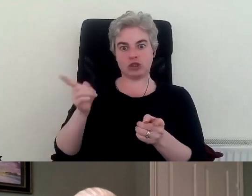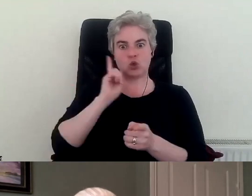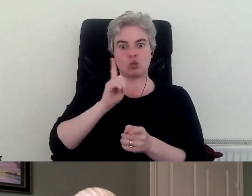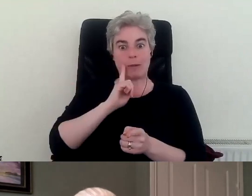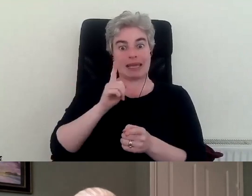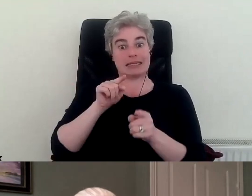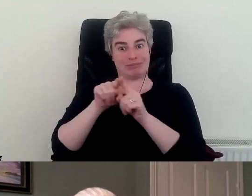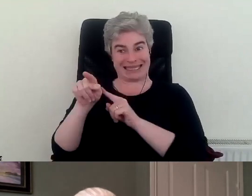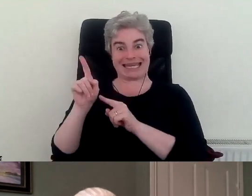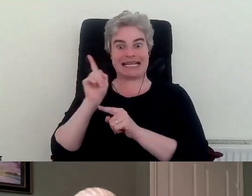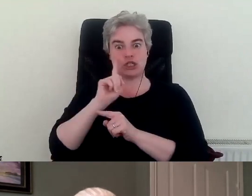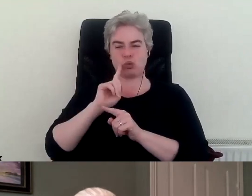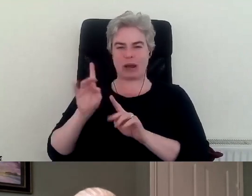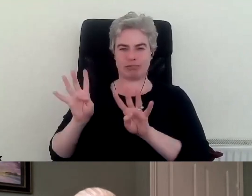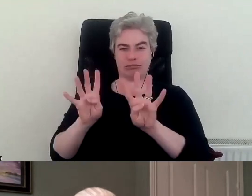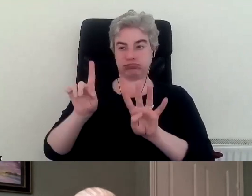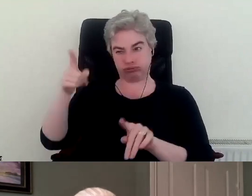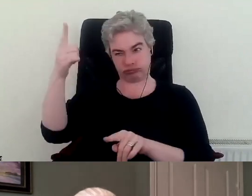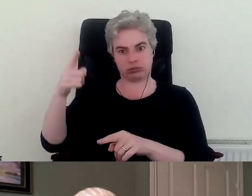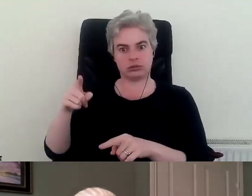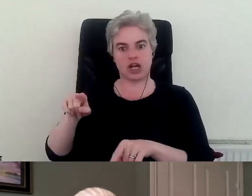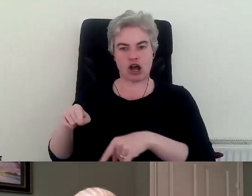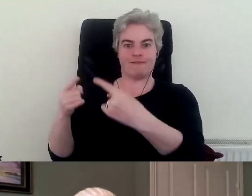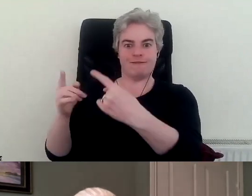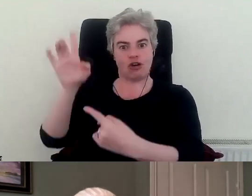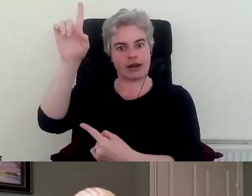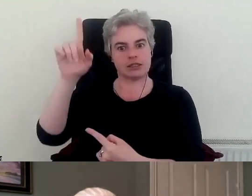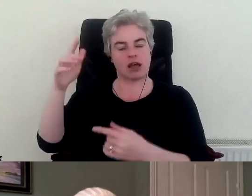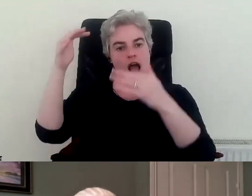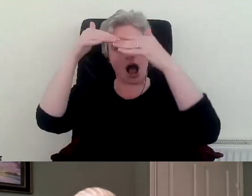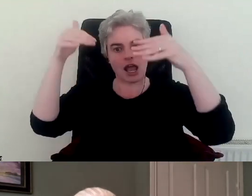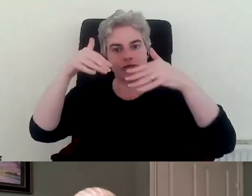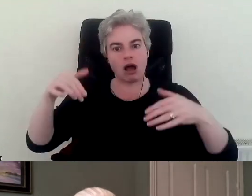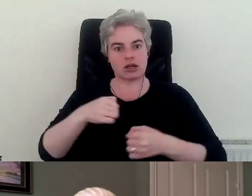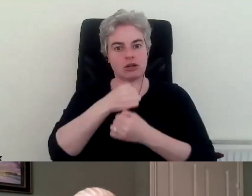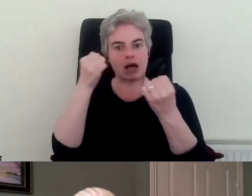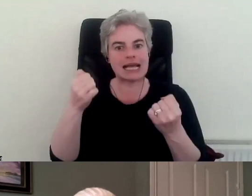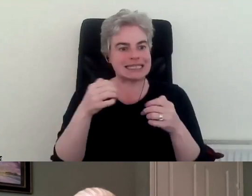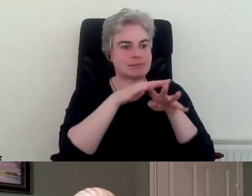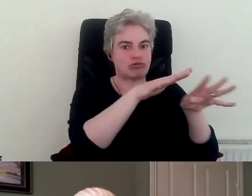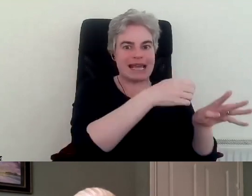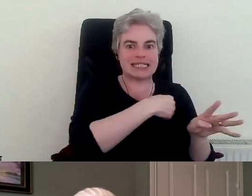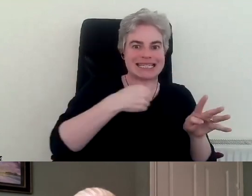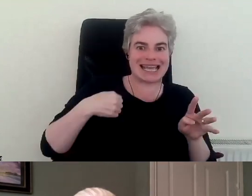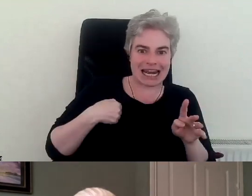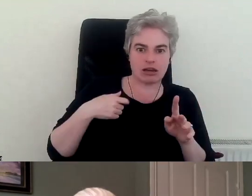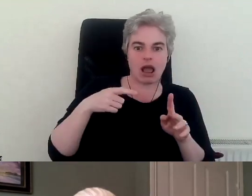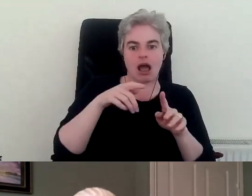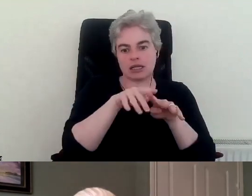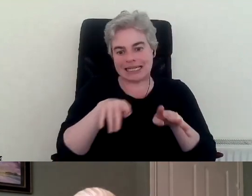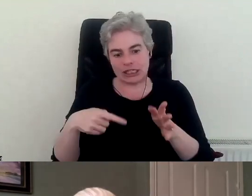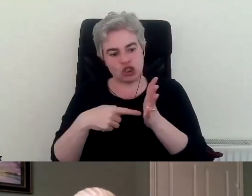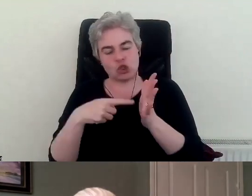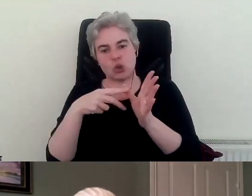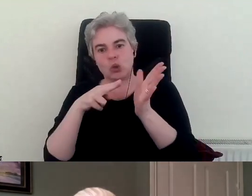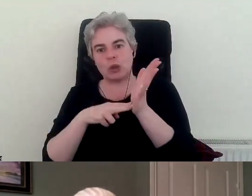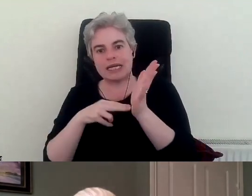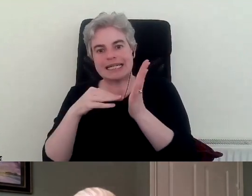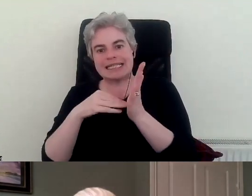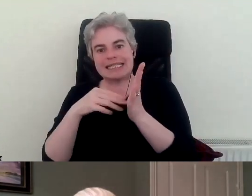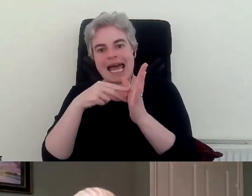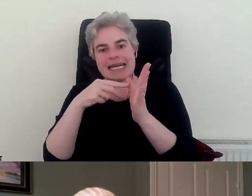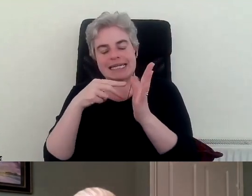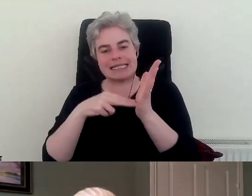confronted the hierarchical power, and they're spread into Kenya and into Tanzania and to Sudan,